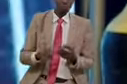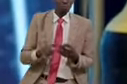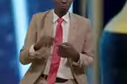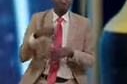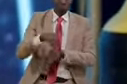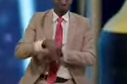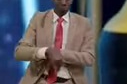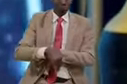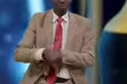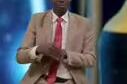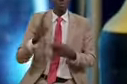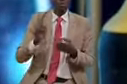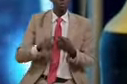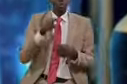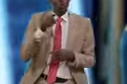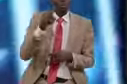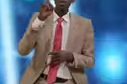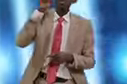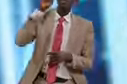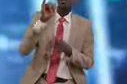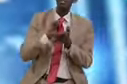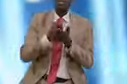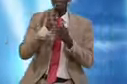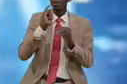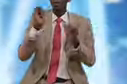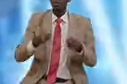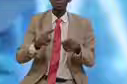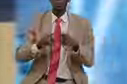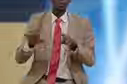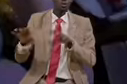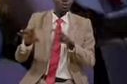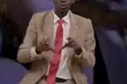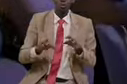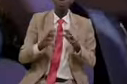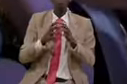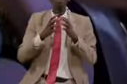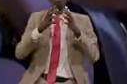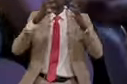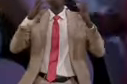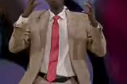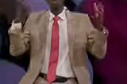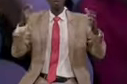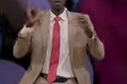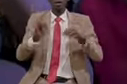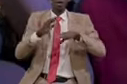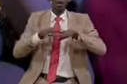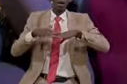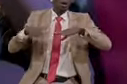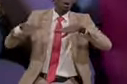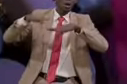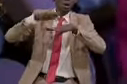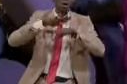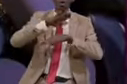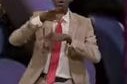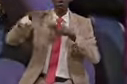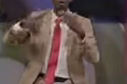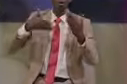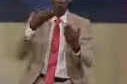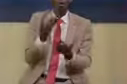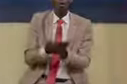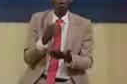is able to do exceeding abundantly above all that